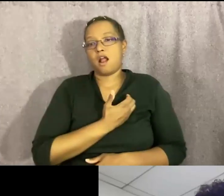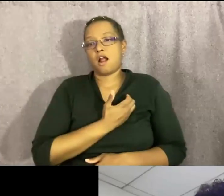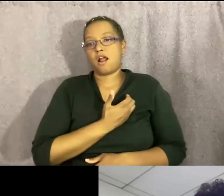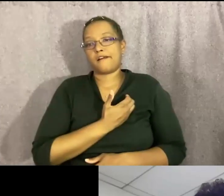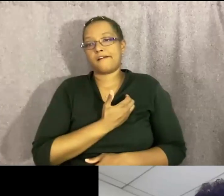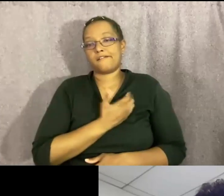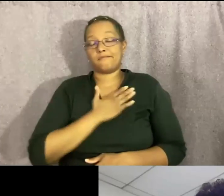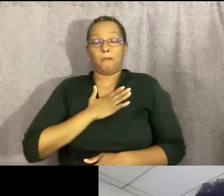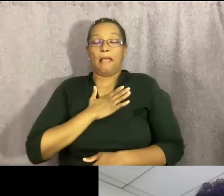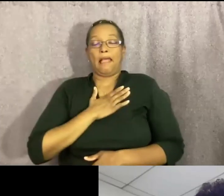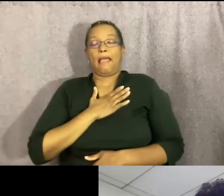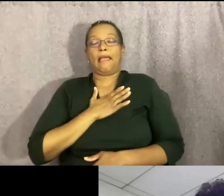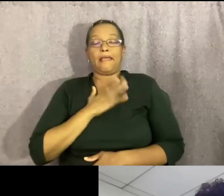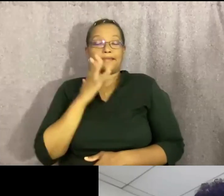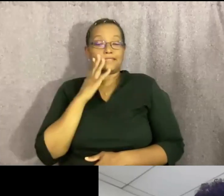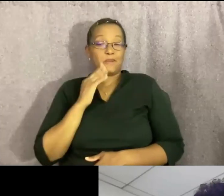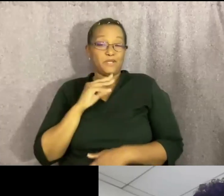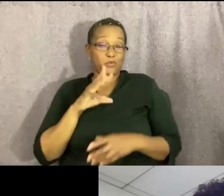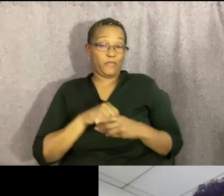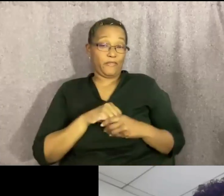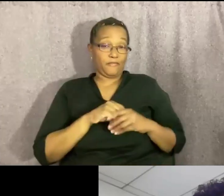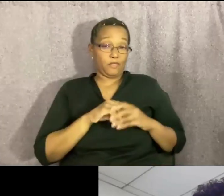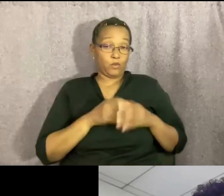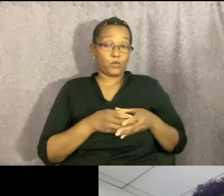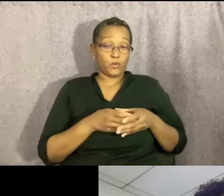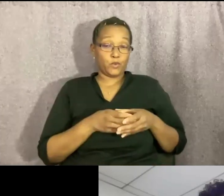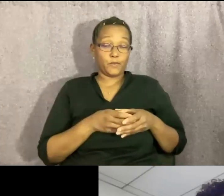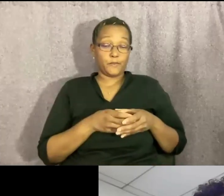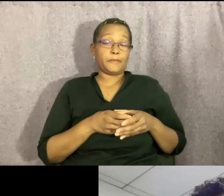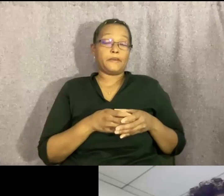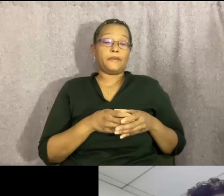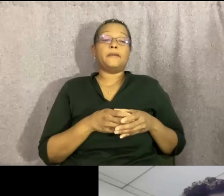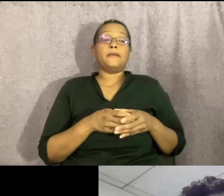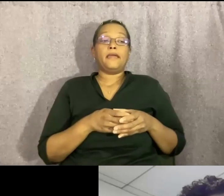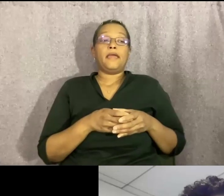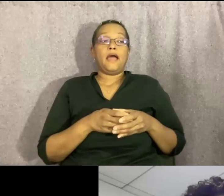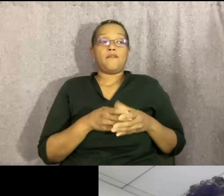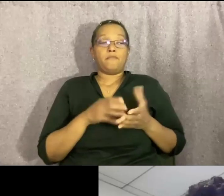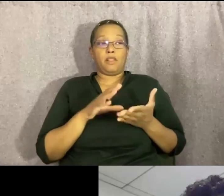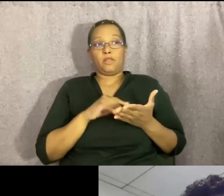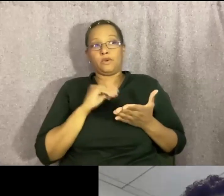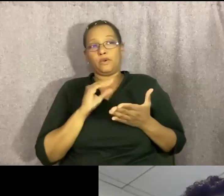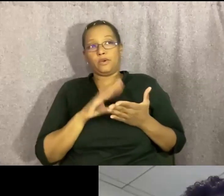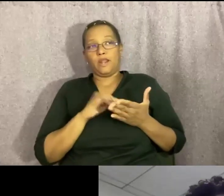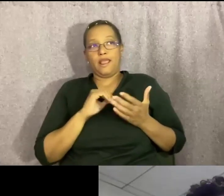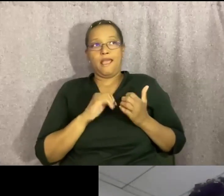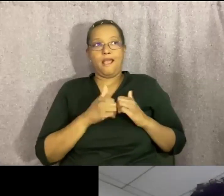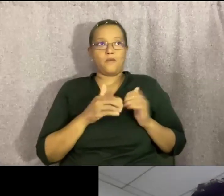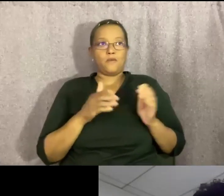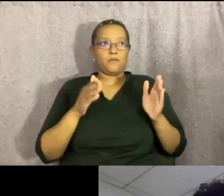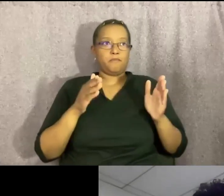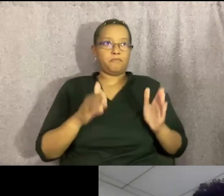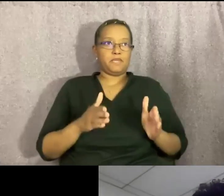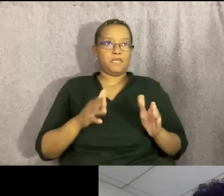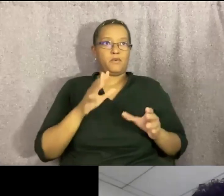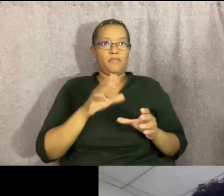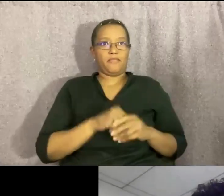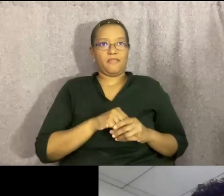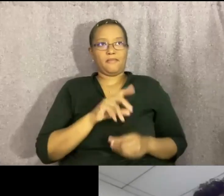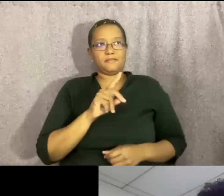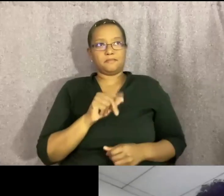that. Right now we're in a phase in our collective unlearning where disability justice values will help us deal with